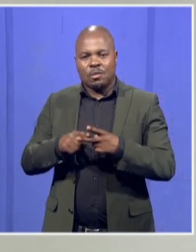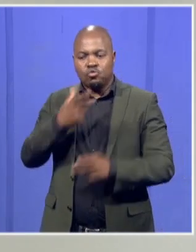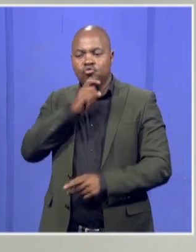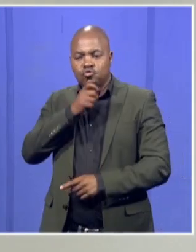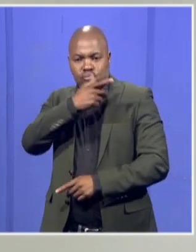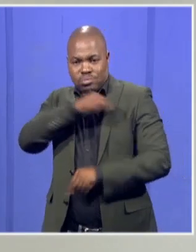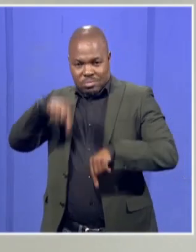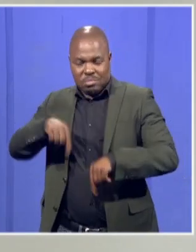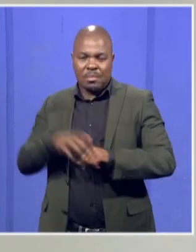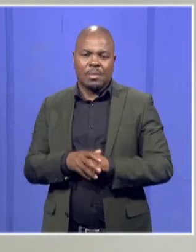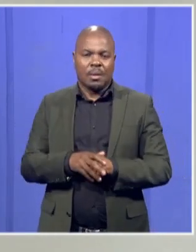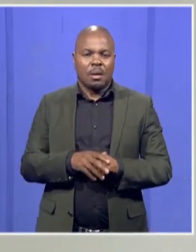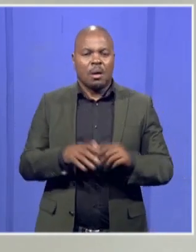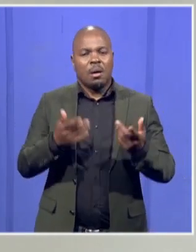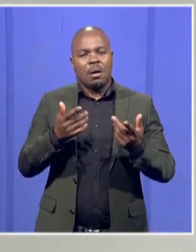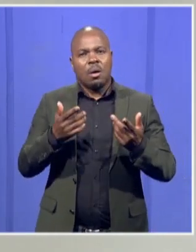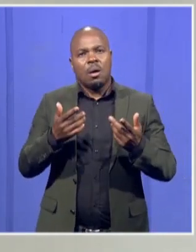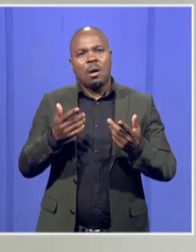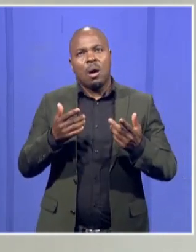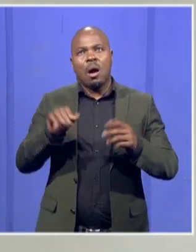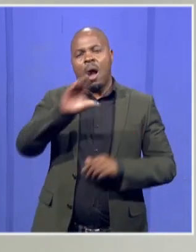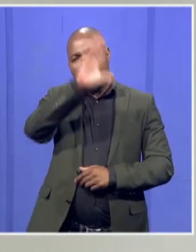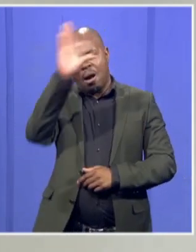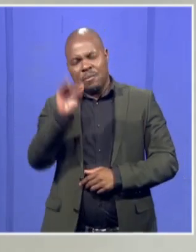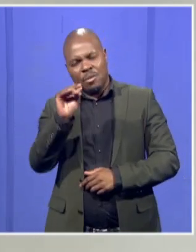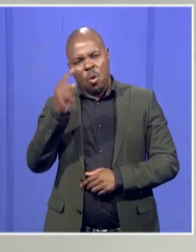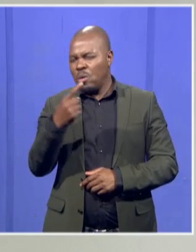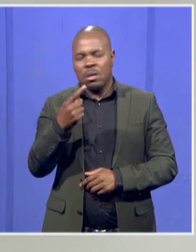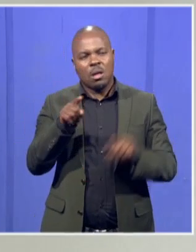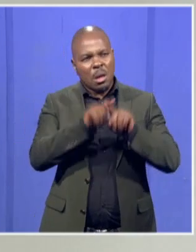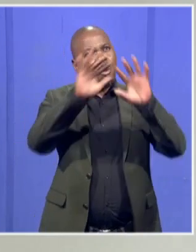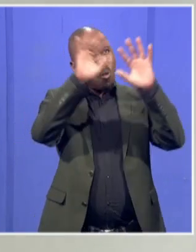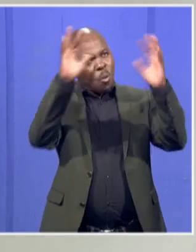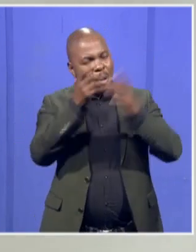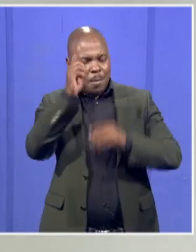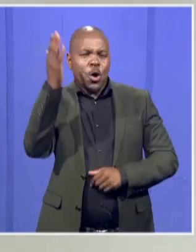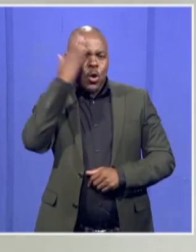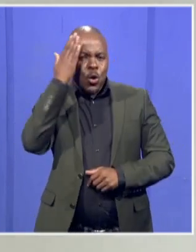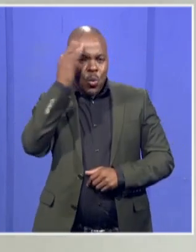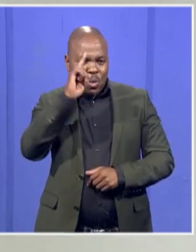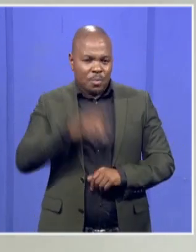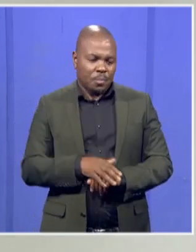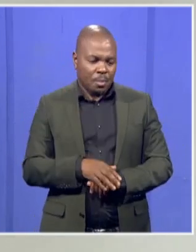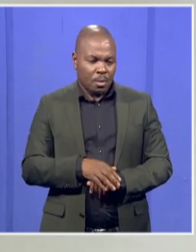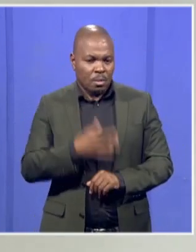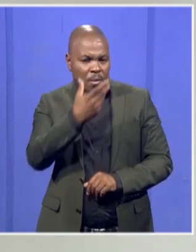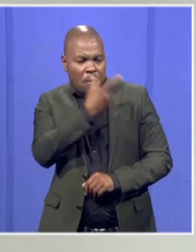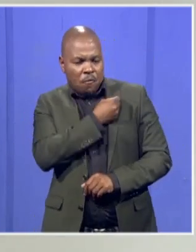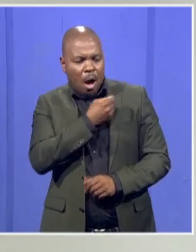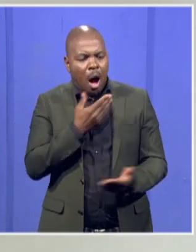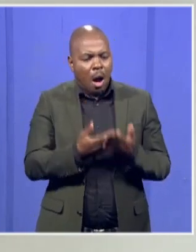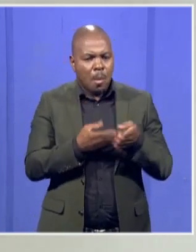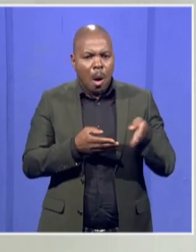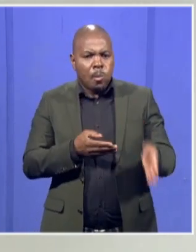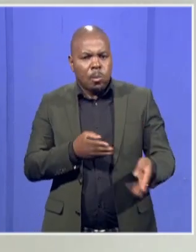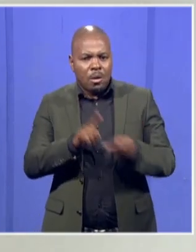But also the whole, not only the whole continent, but the whole world should now know that there is this vaccine available, and there